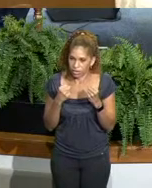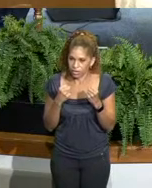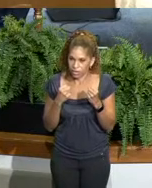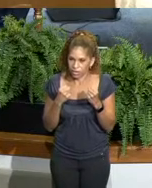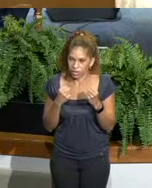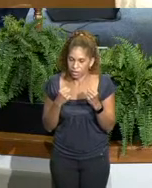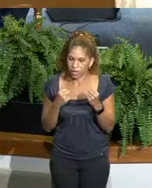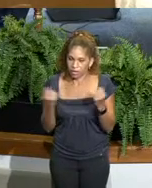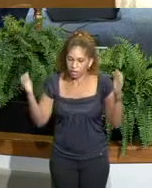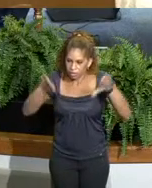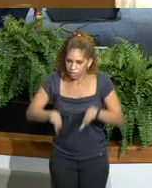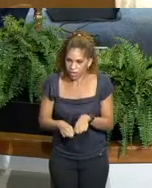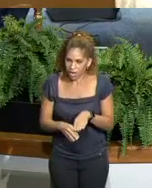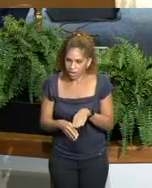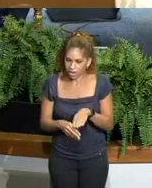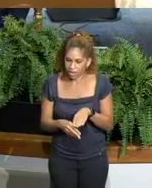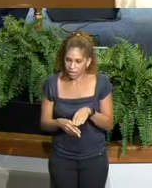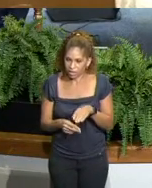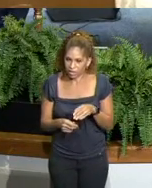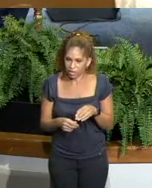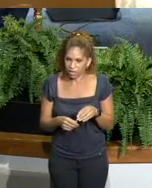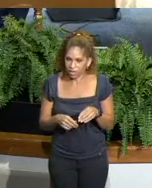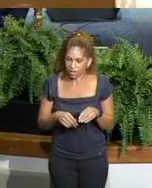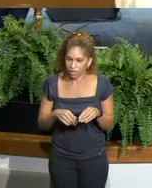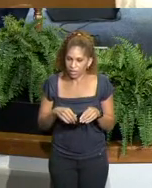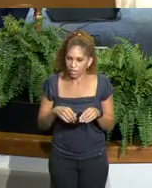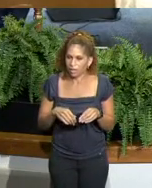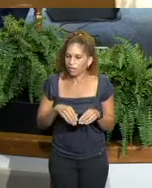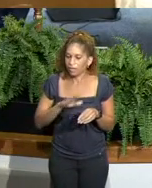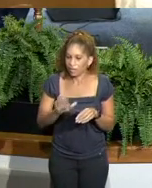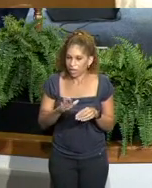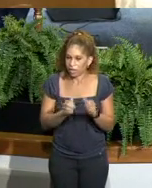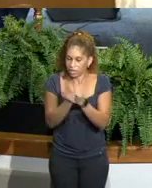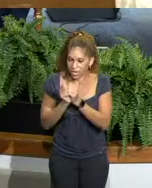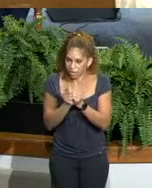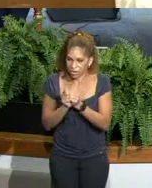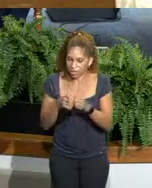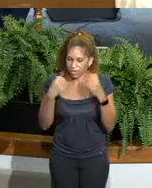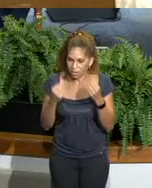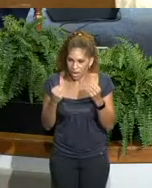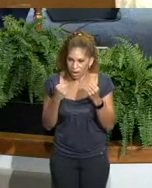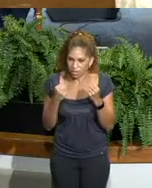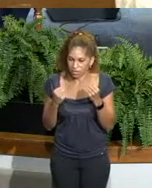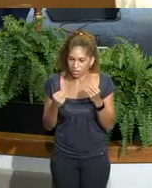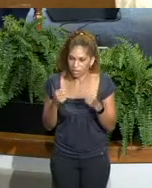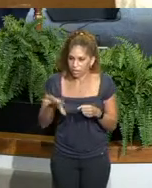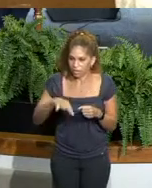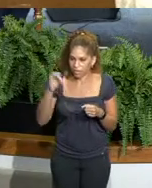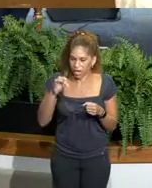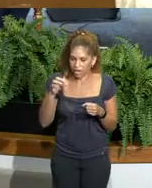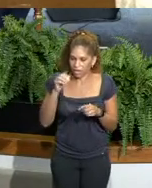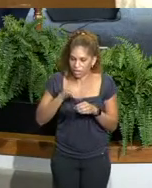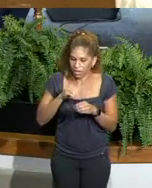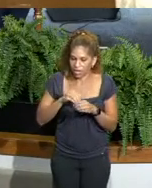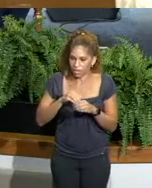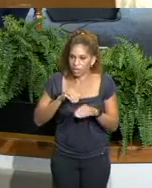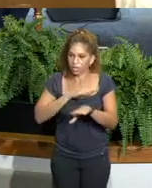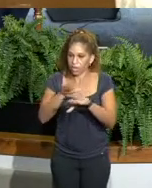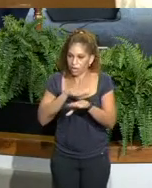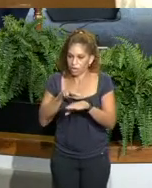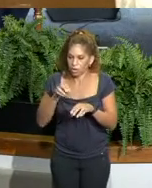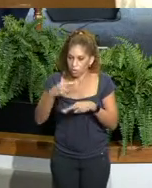the valley of dry bones. If they ever get together, that power that's found in the upper room in